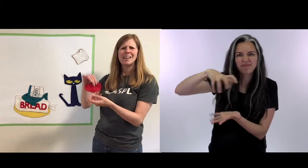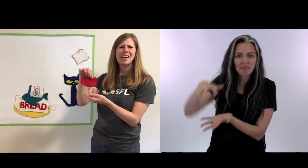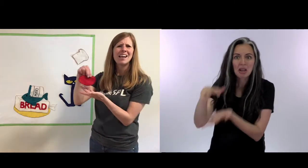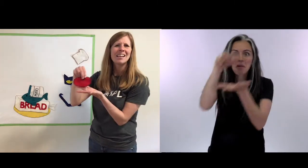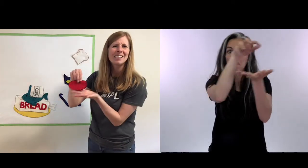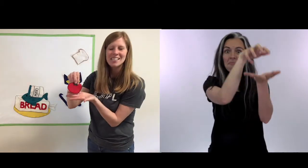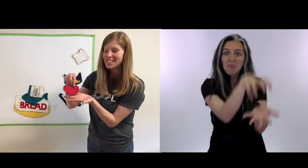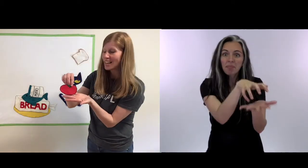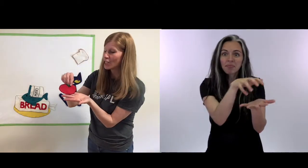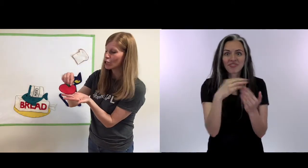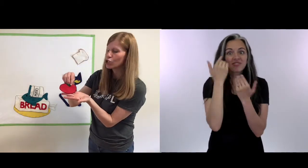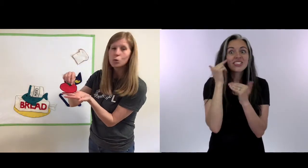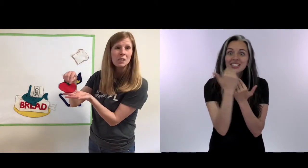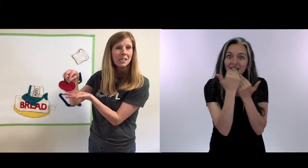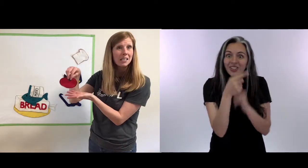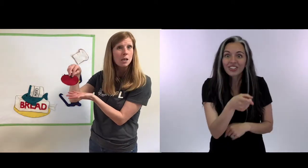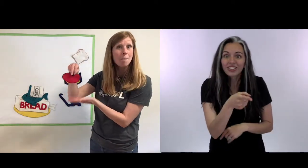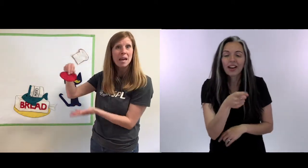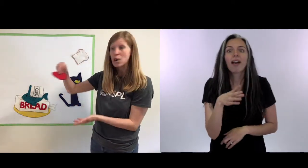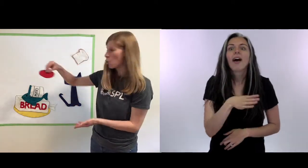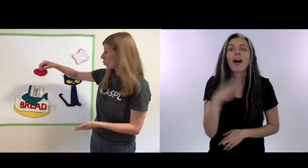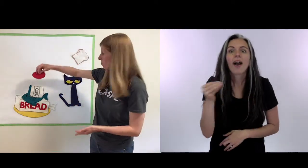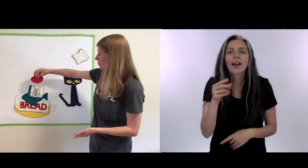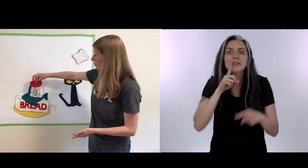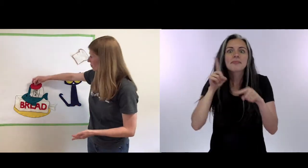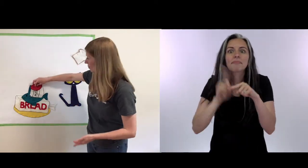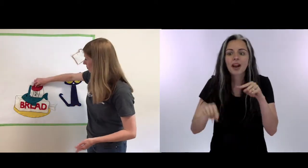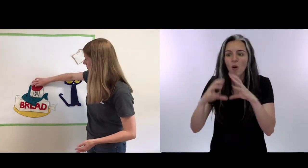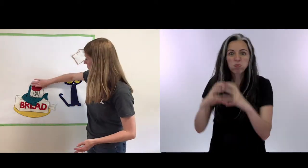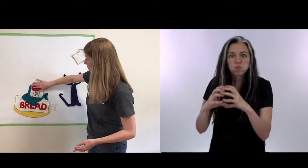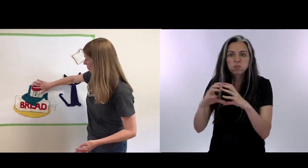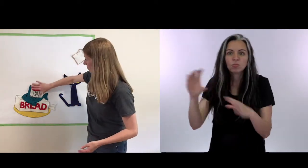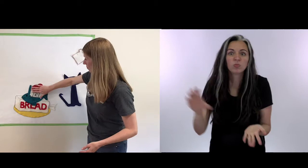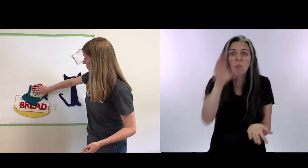a nice juicy tomato.